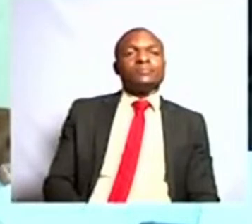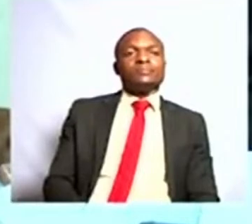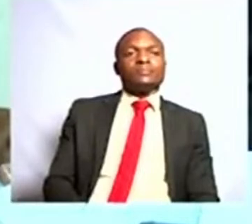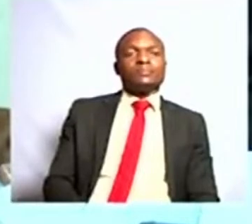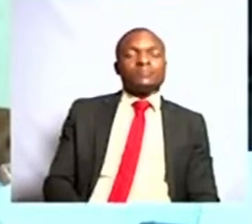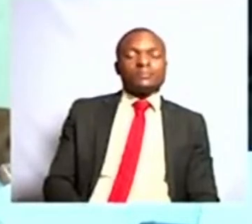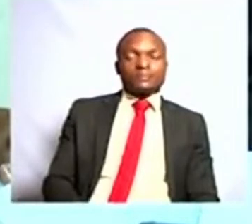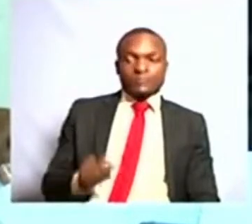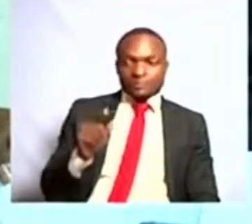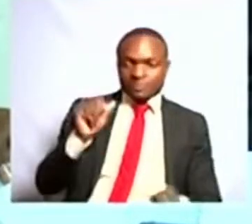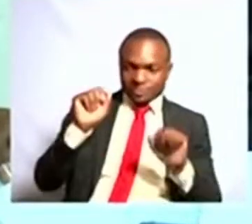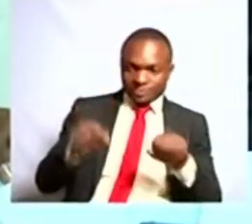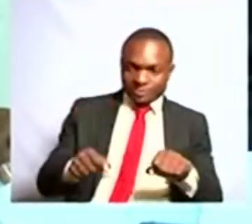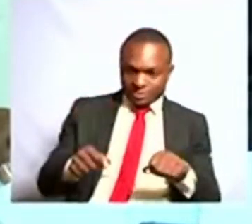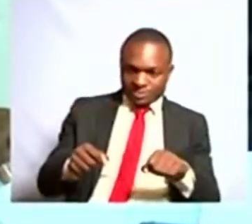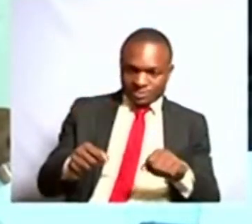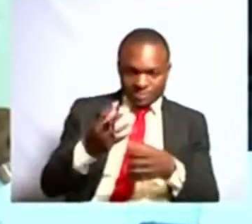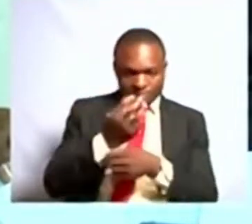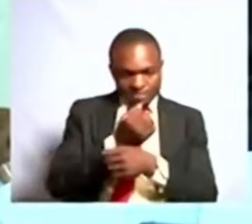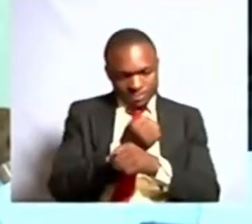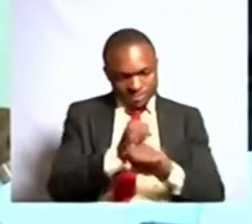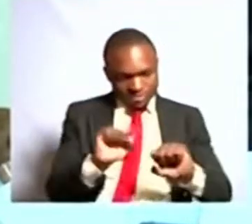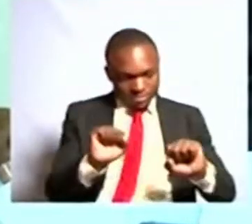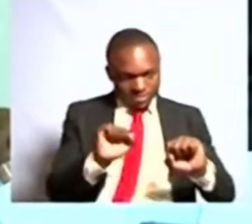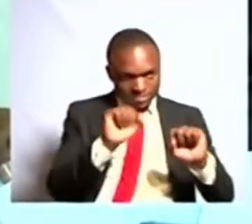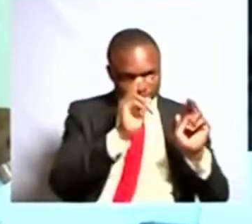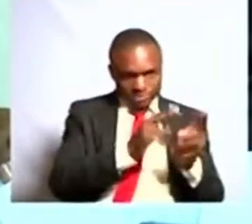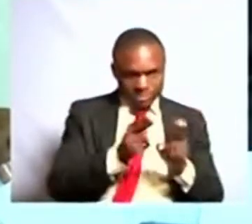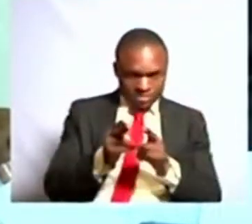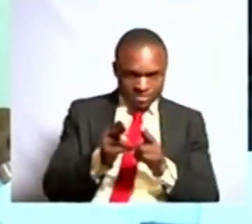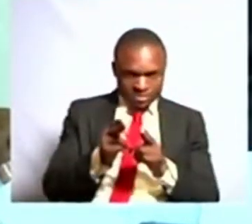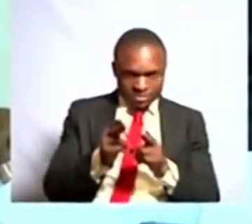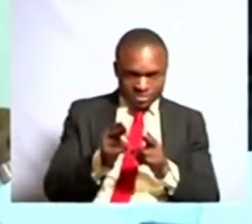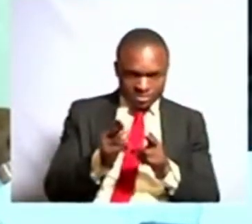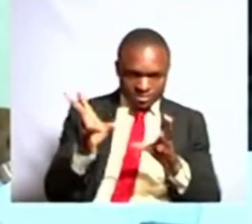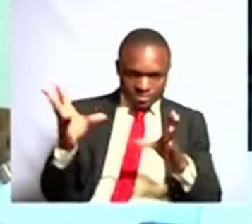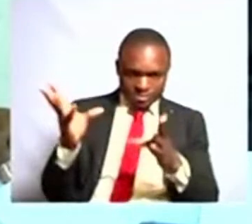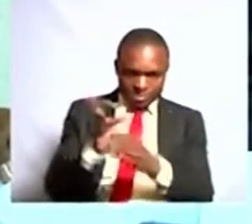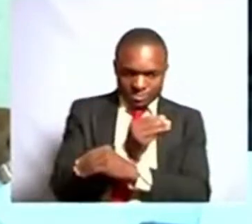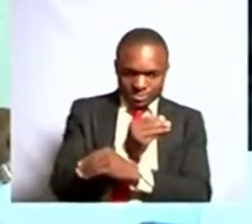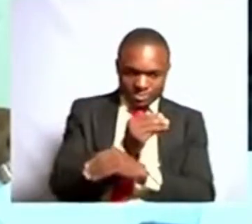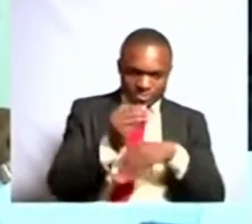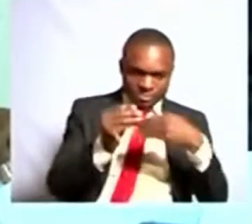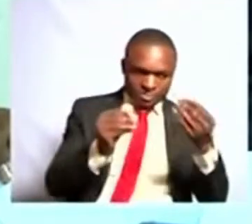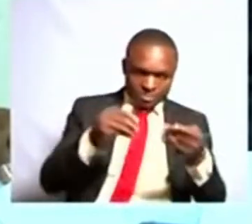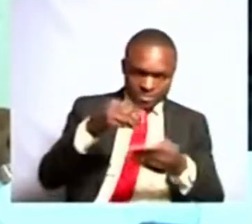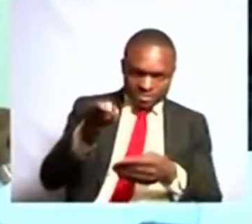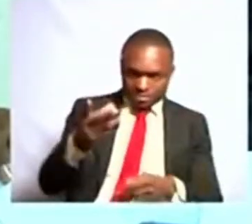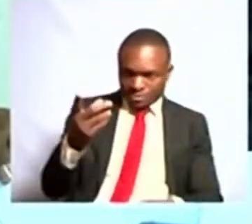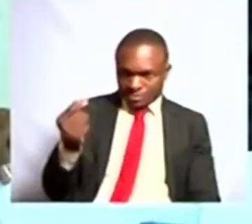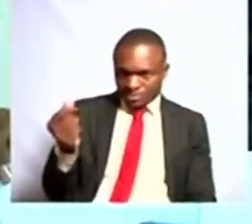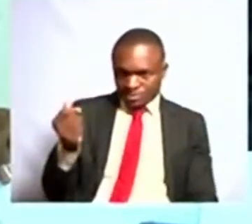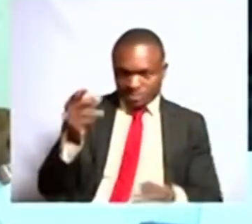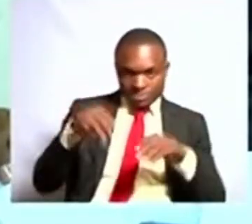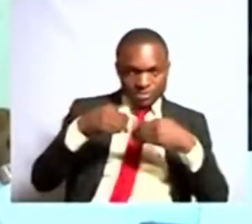Let me just maybe deal with the misappropriation of funds. Just keep it. I give the background of how